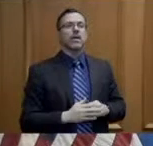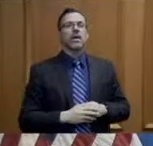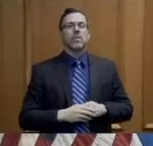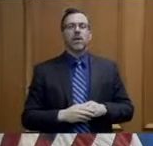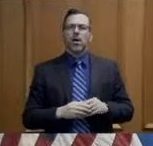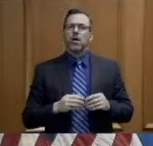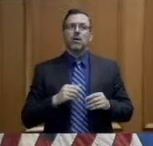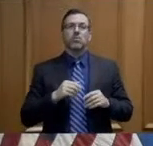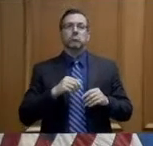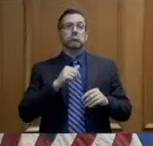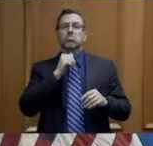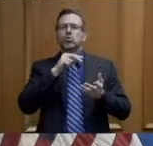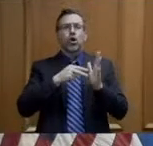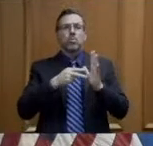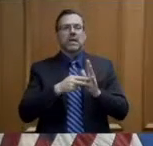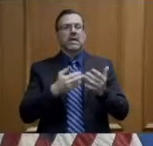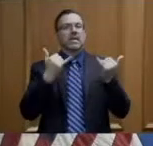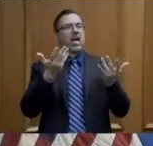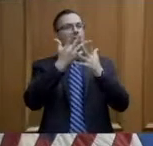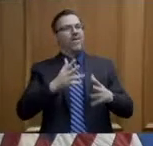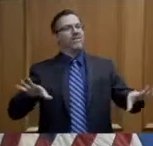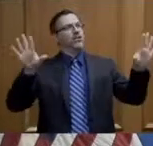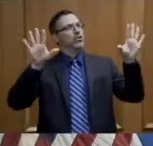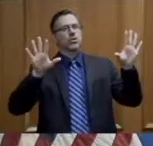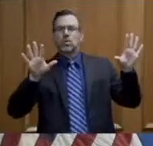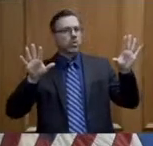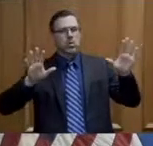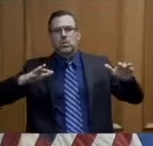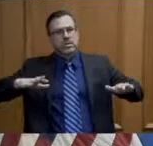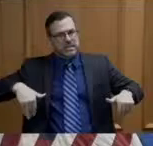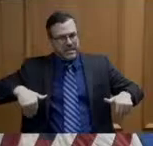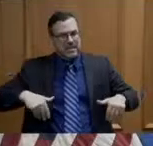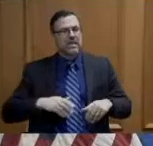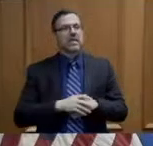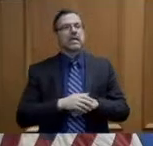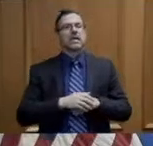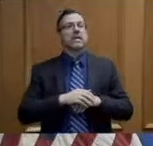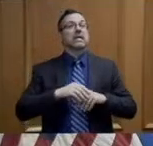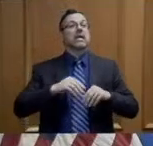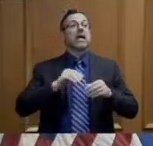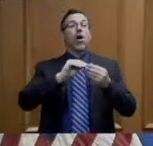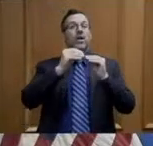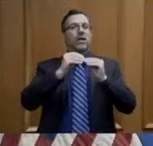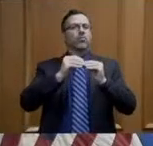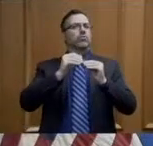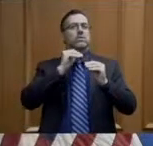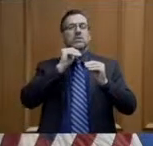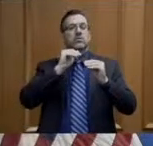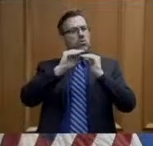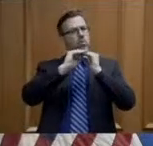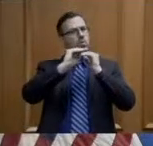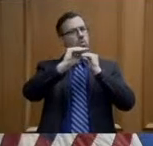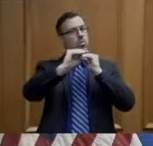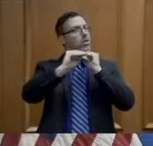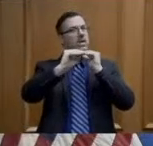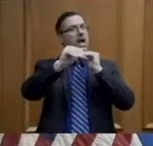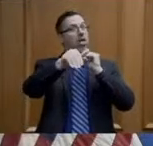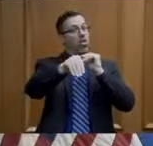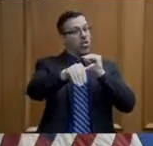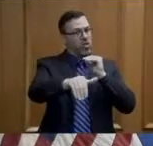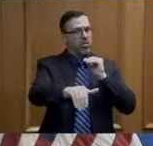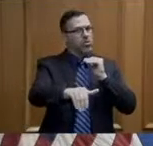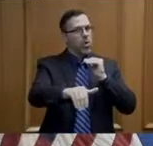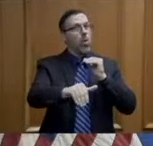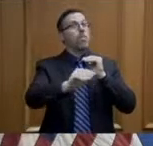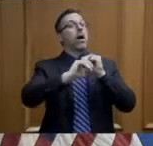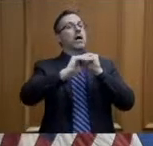of those numbers in the right direction. They haven't been turned downward, and we need some of those hospitalization numbers